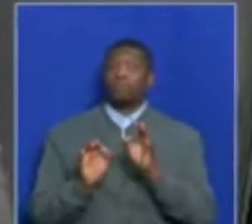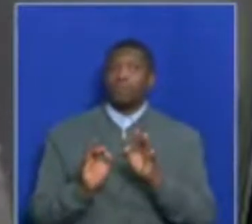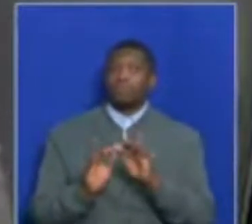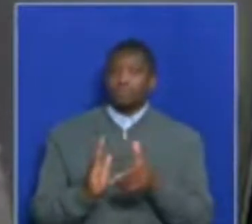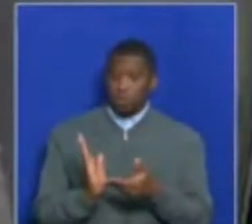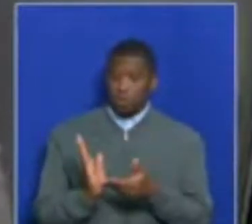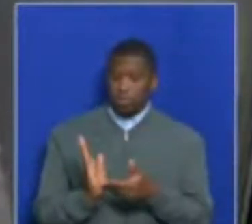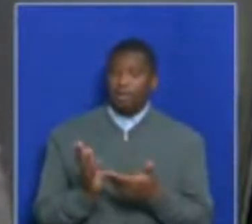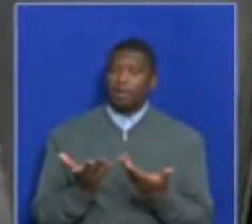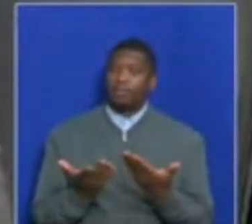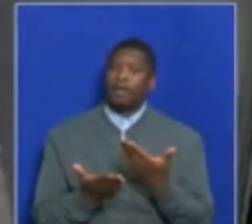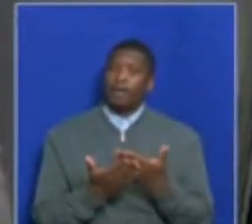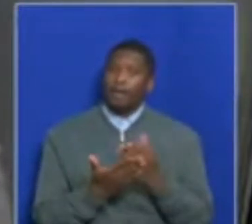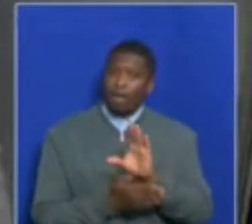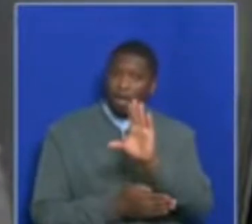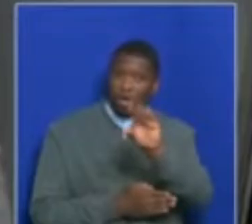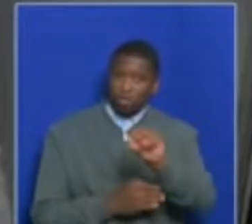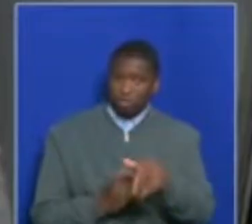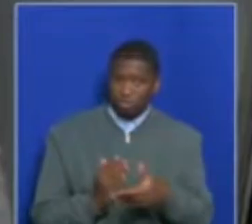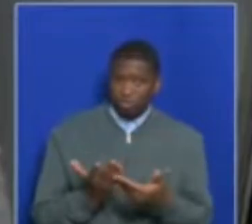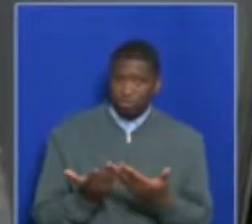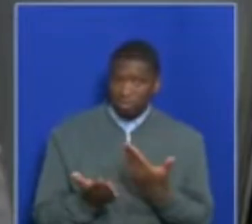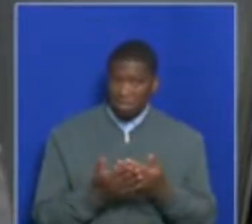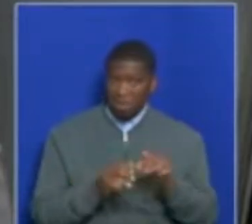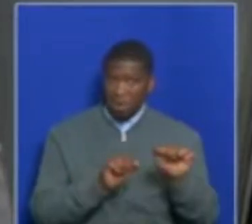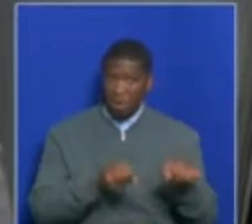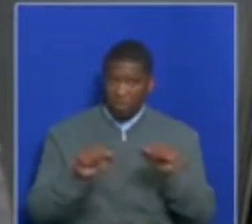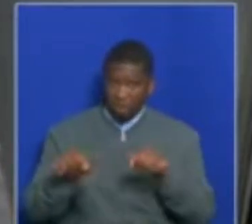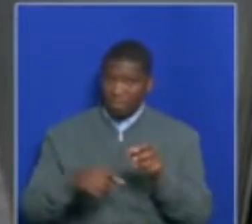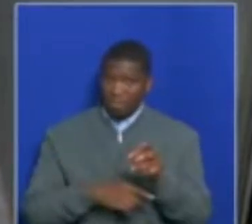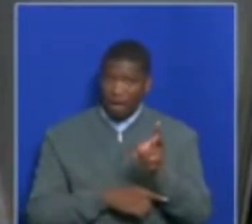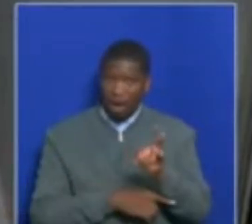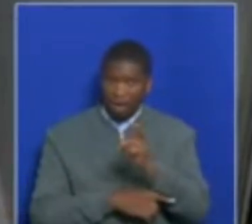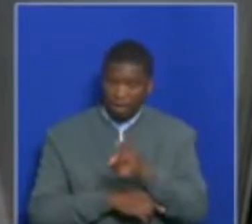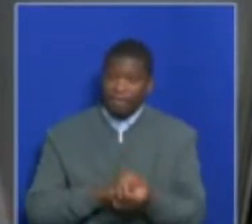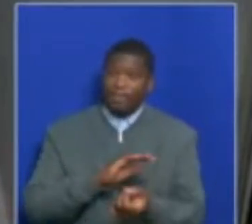confirm that once again,